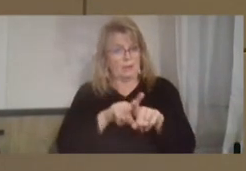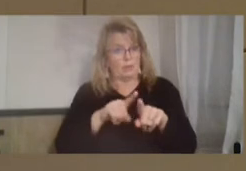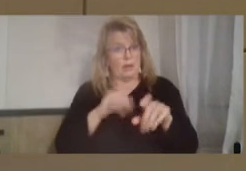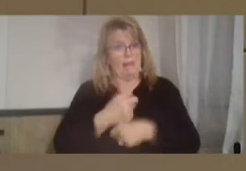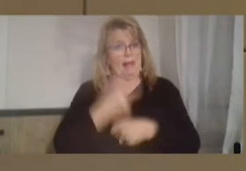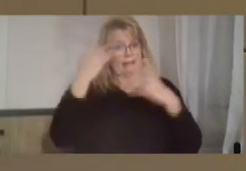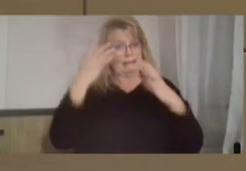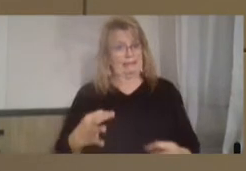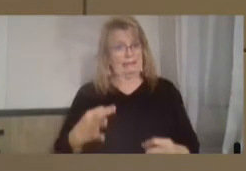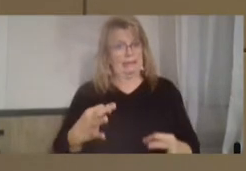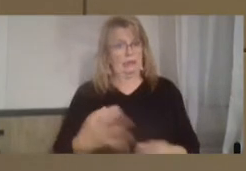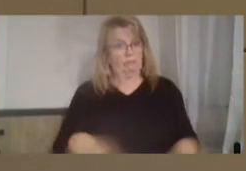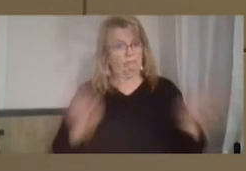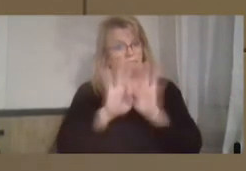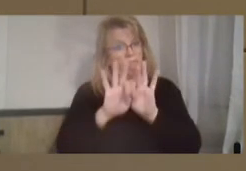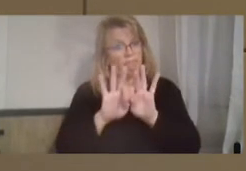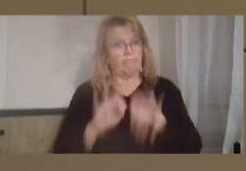decisions.